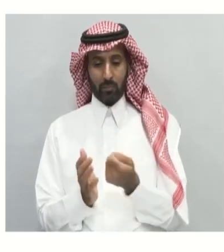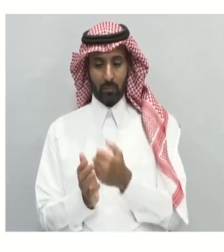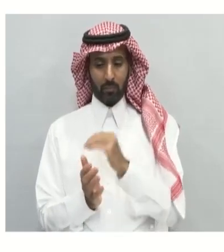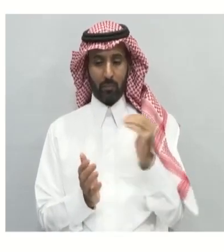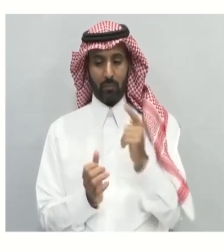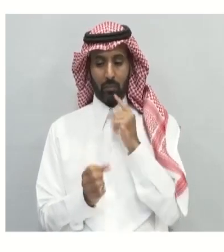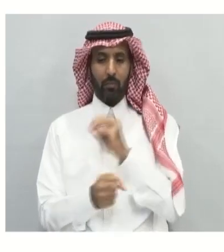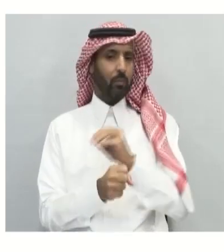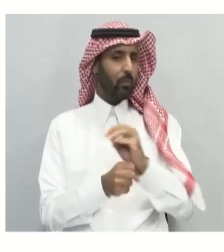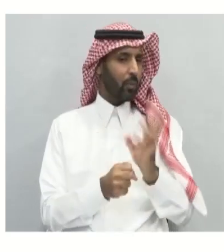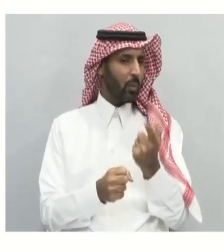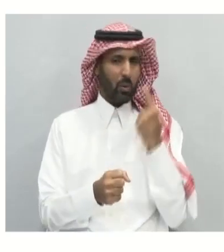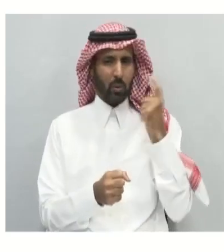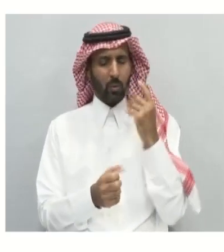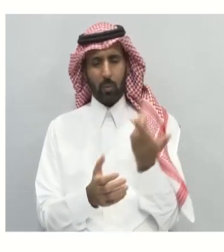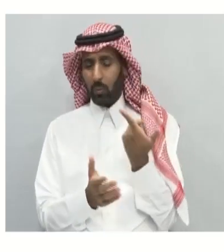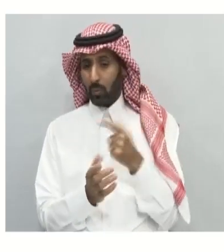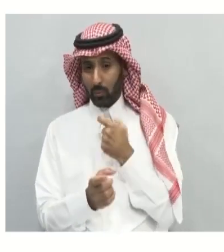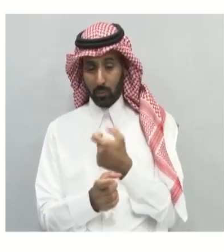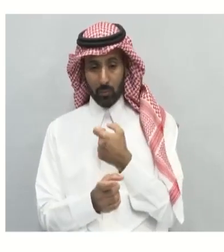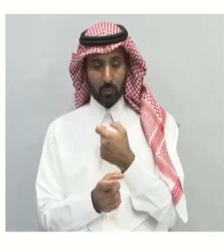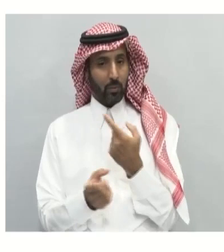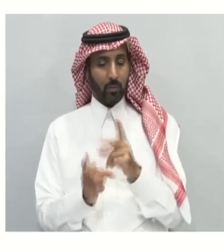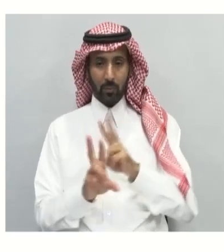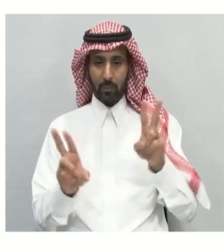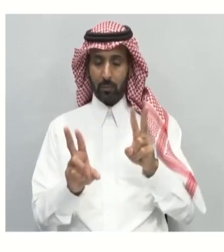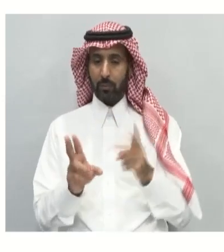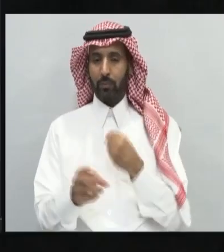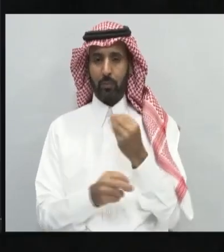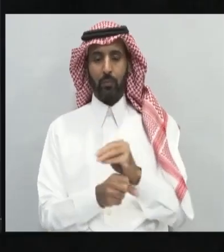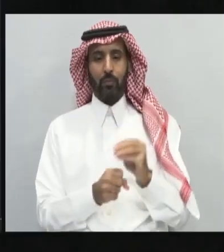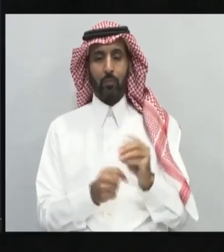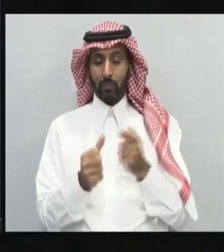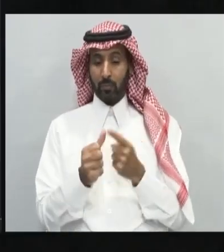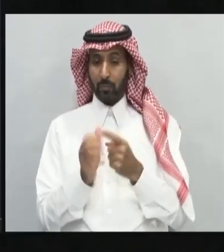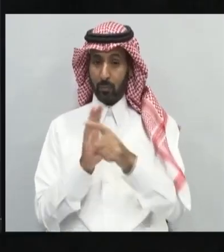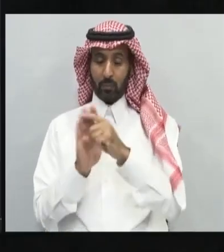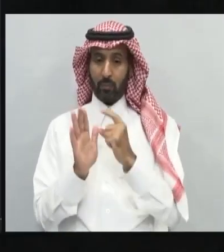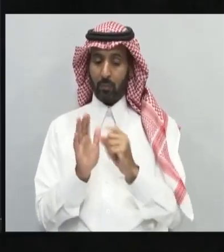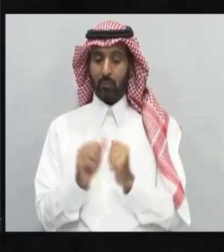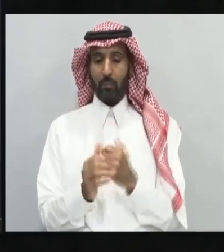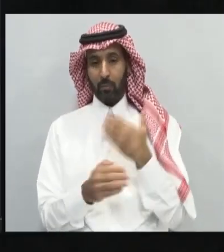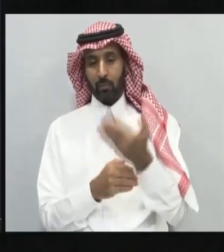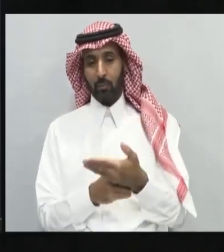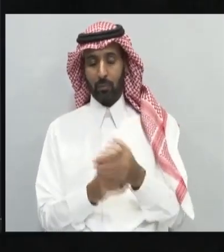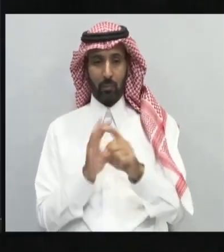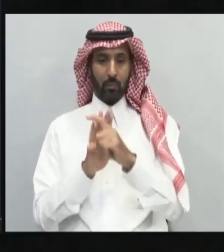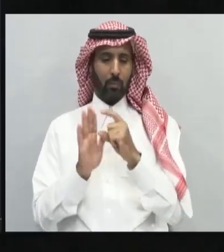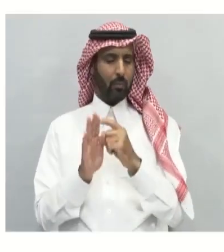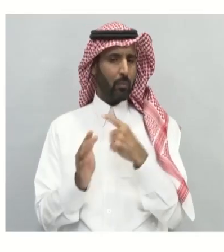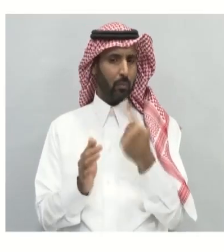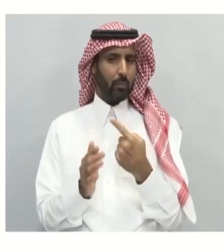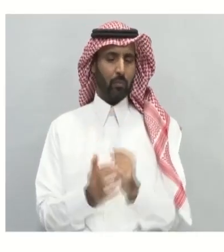sentences to tell what you think the reporter is saying. Let's come up with one of the topics and the title he's